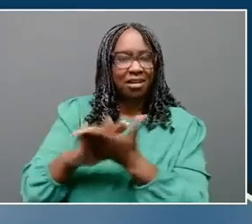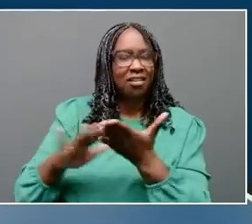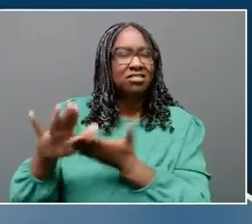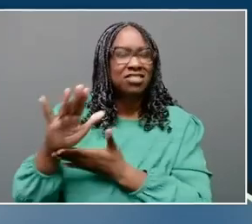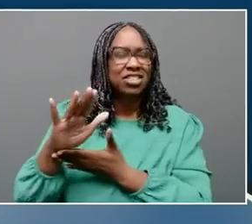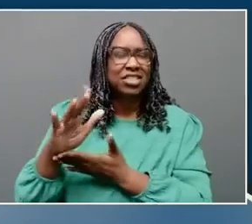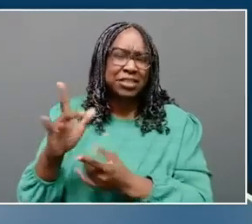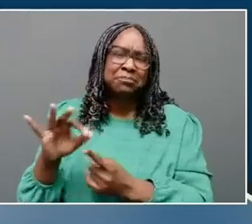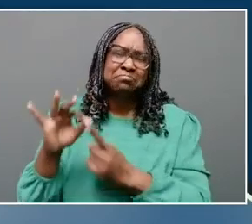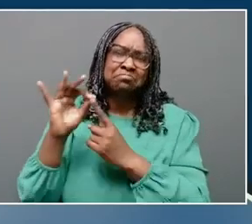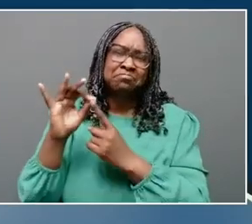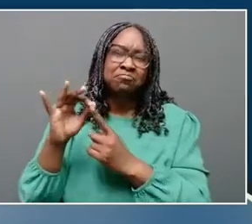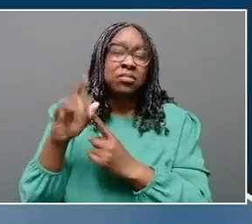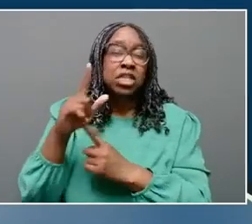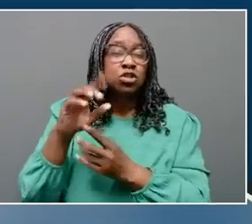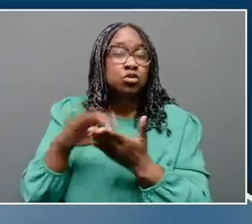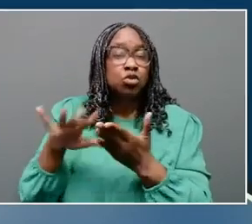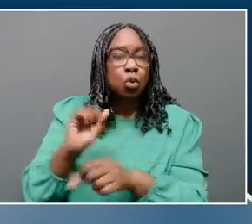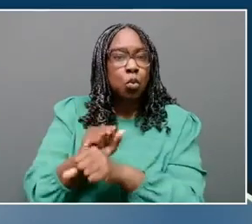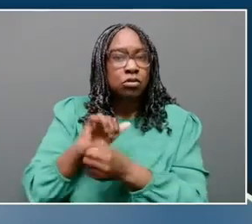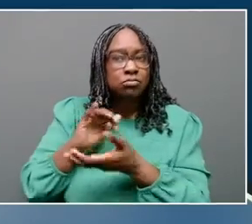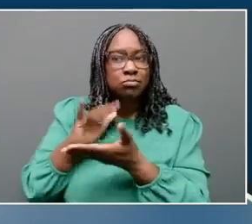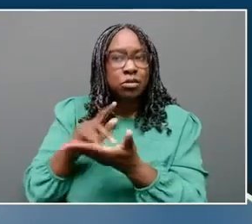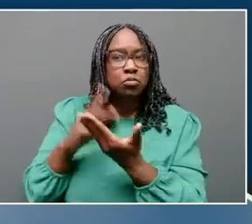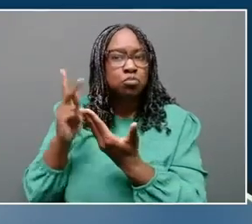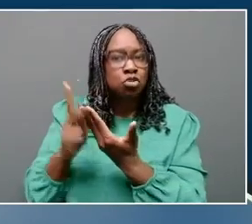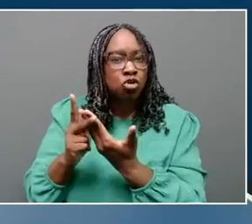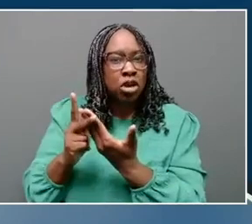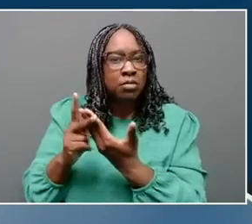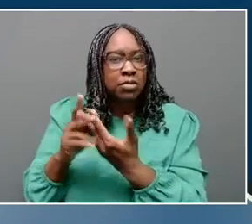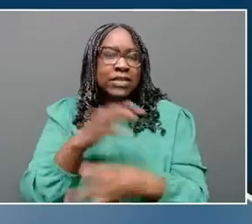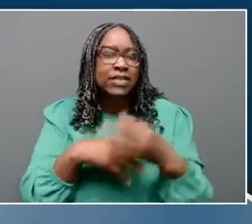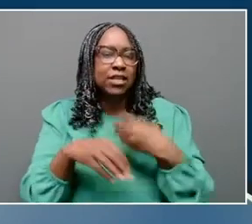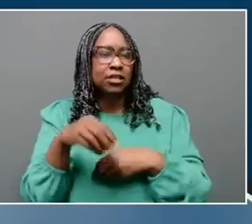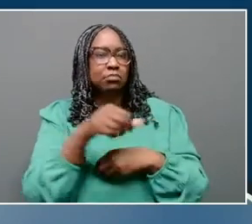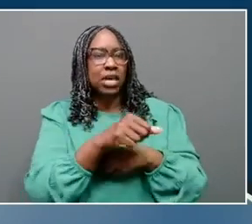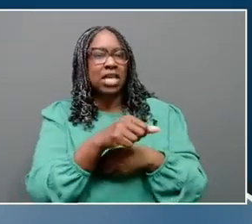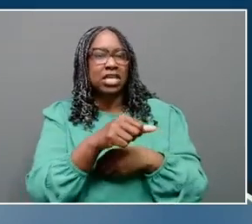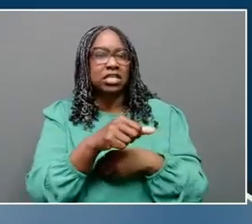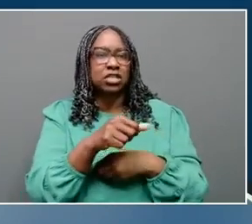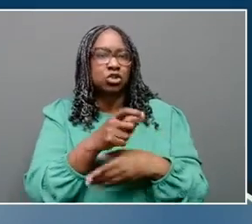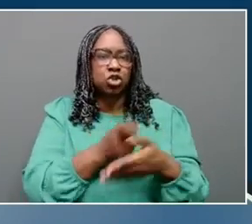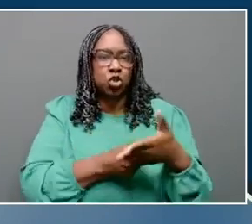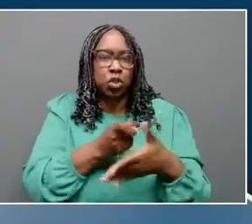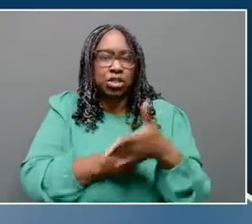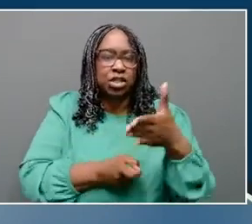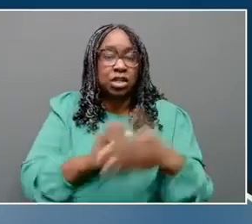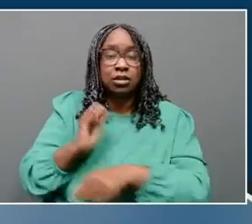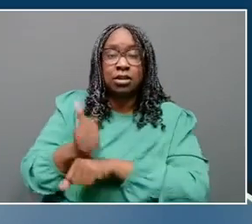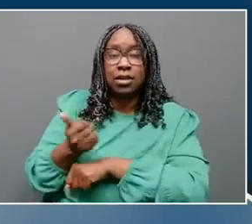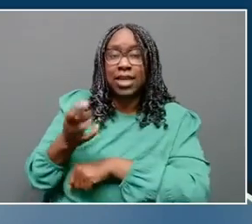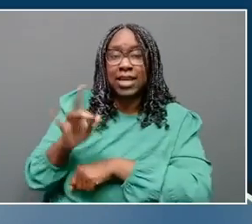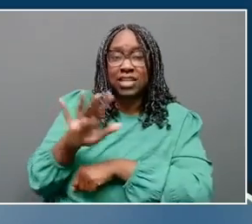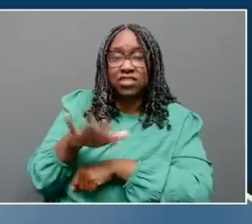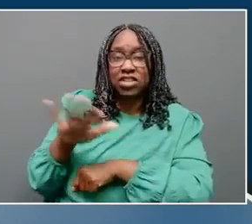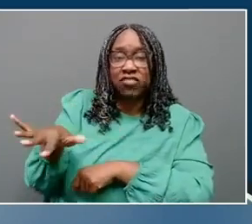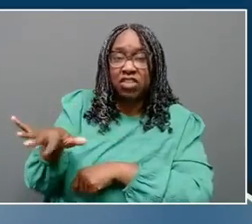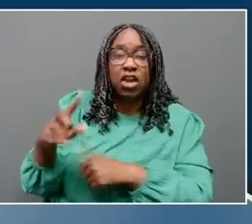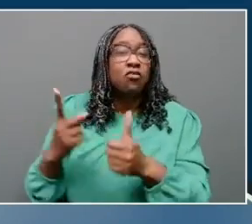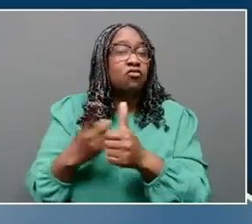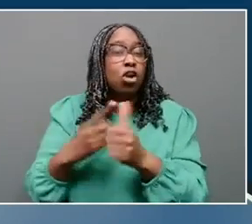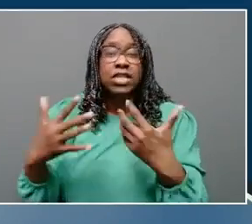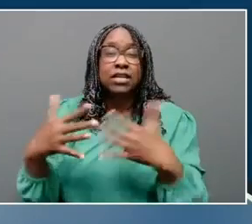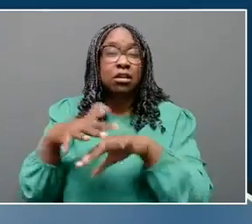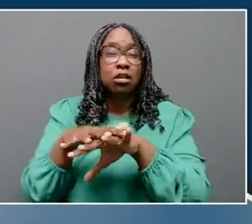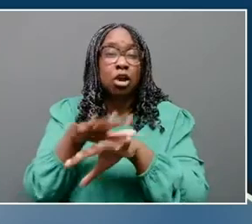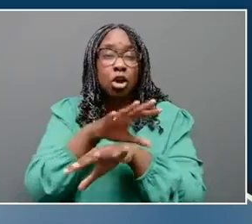work-study programs instead of paying tuition. Founded in 1855, the school is the first integrated co-educational